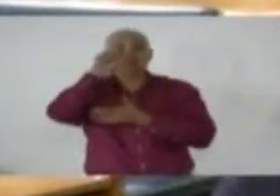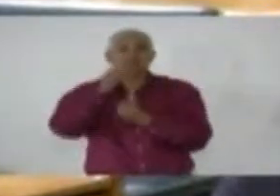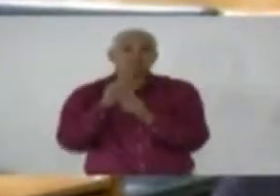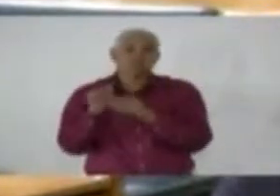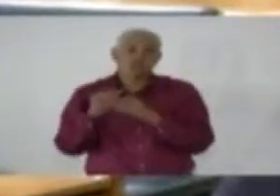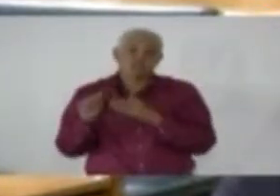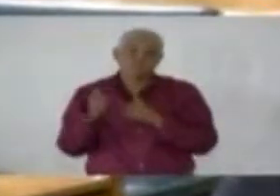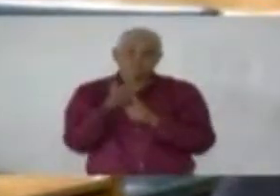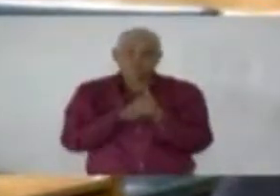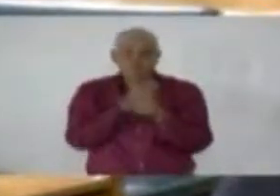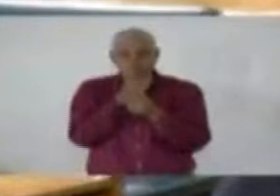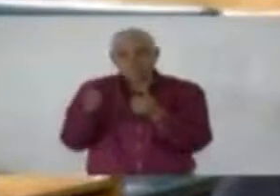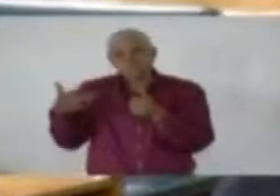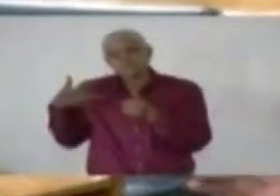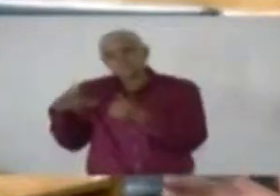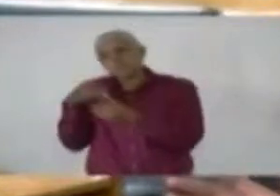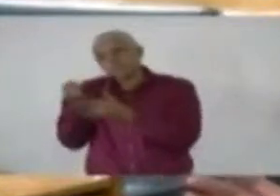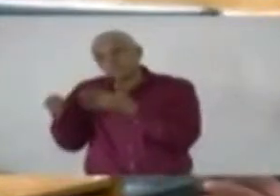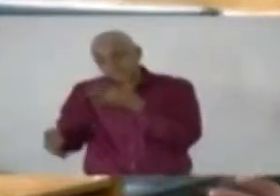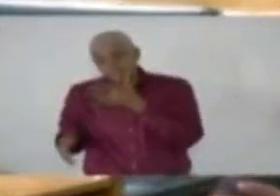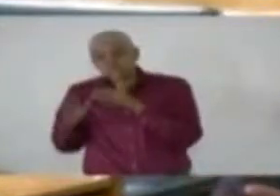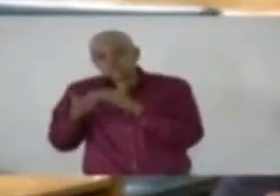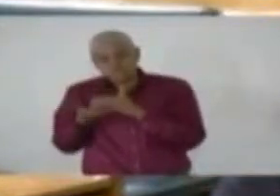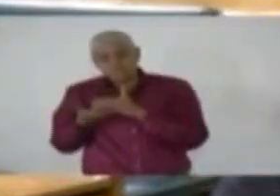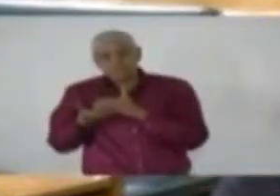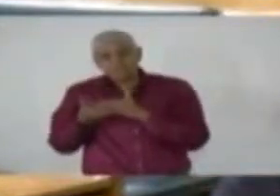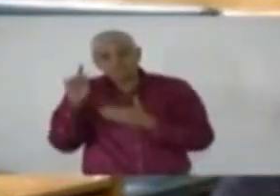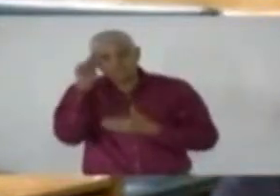US. Under 5,000.